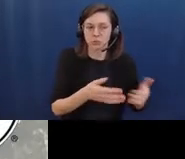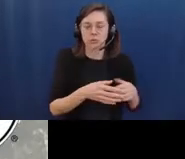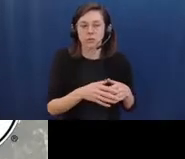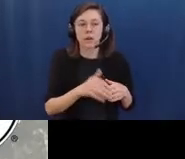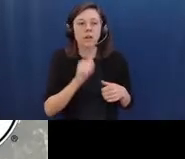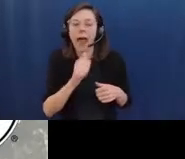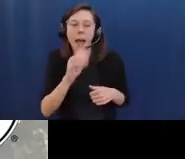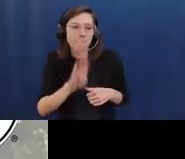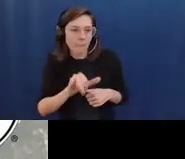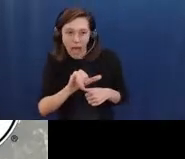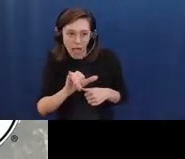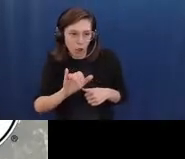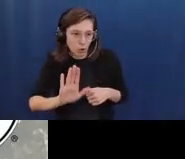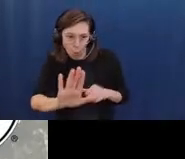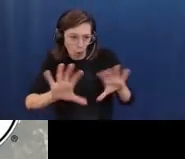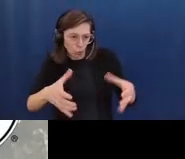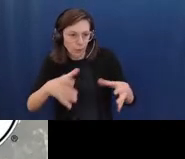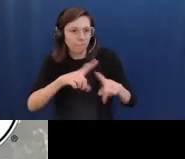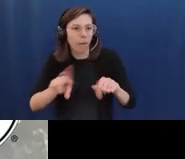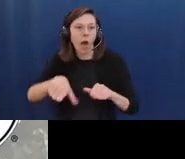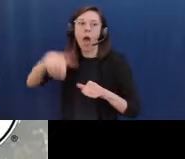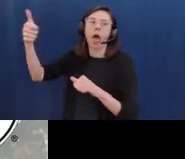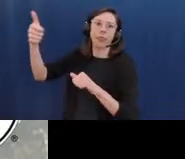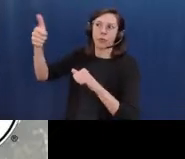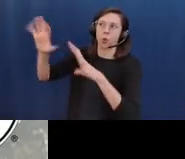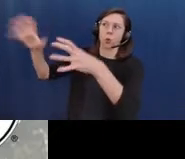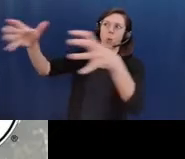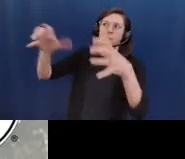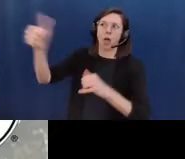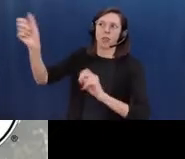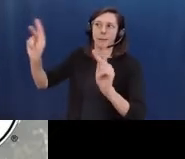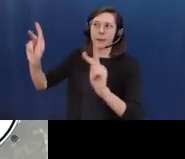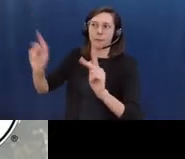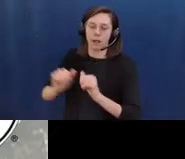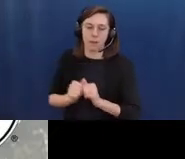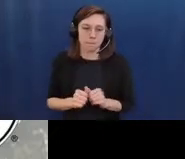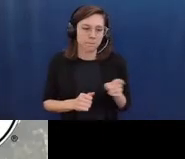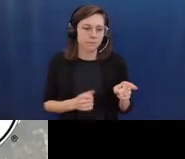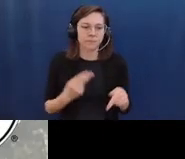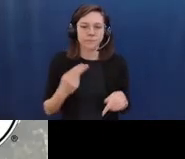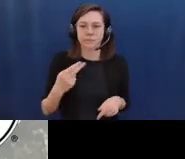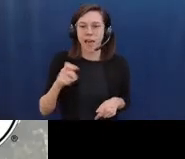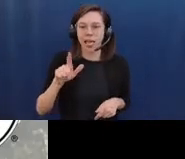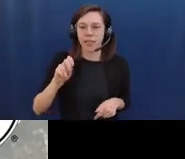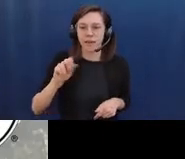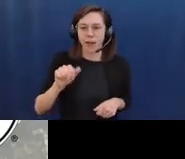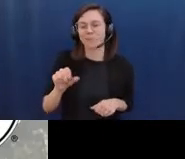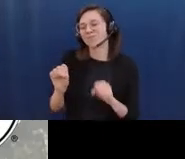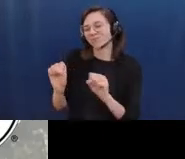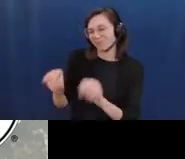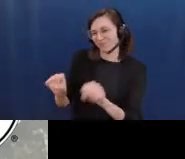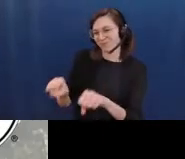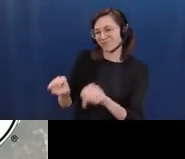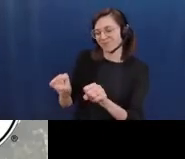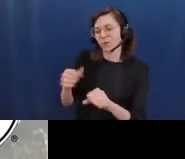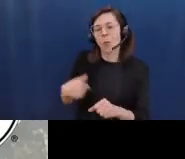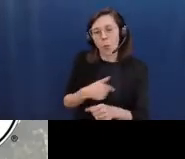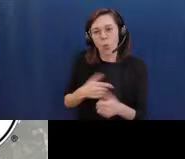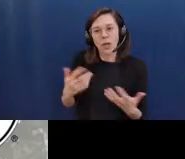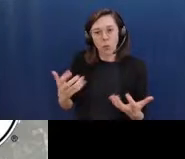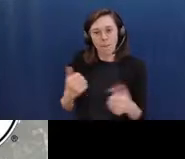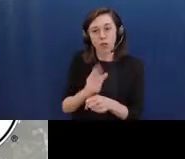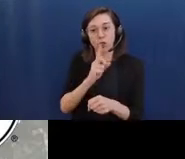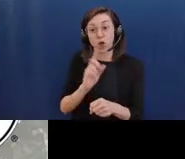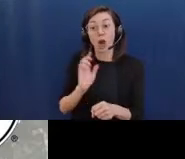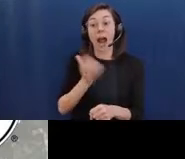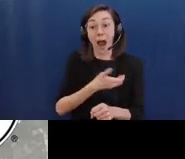outside interests. That's always a concern. Oh, sure. Yeah, this is just we want to make sure that our rules